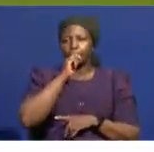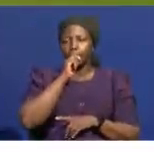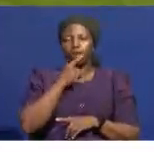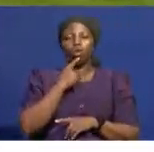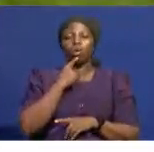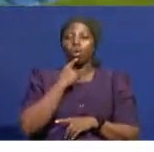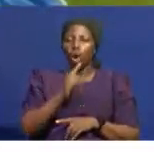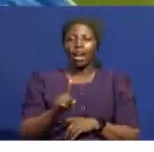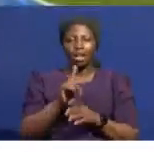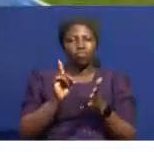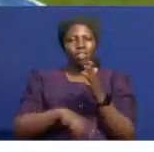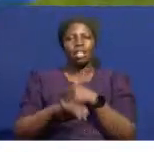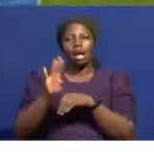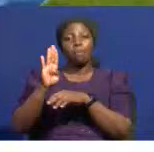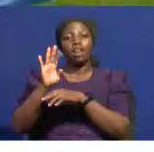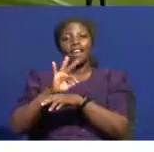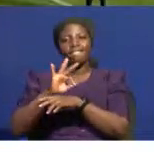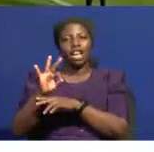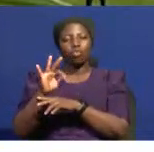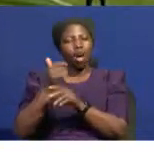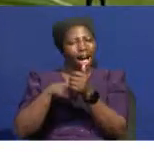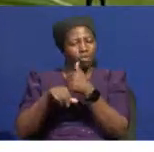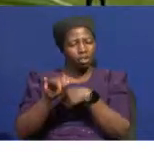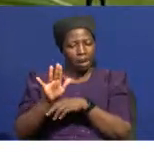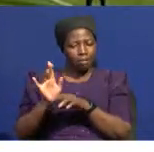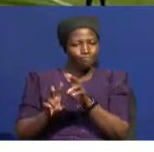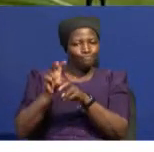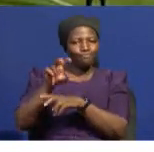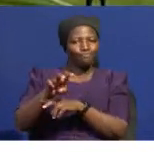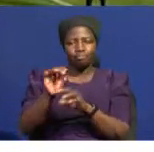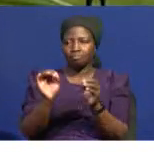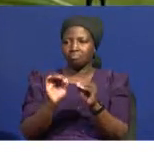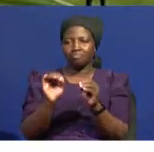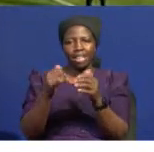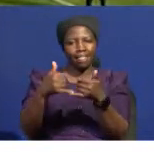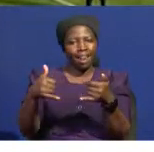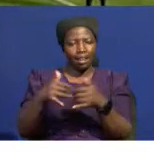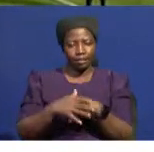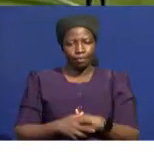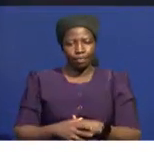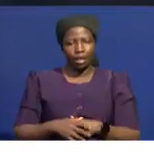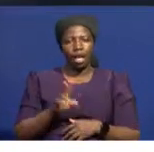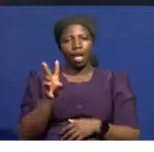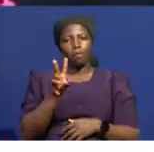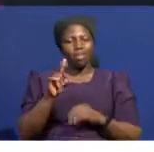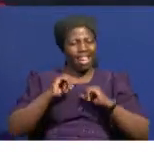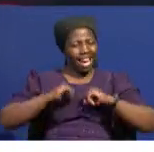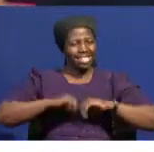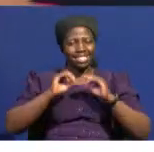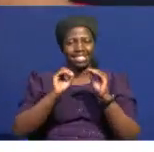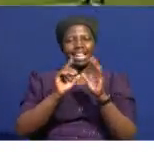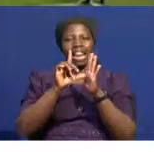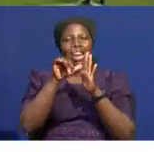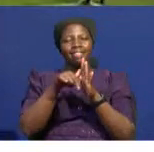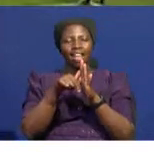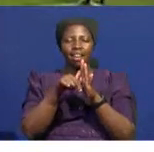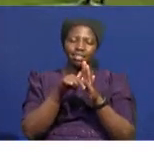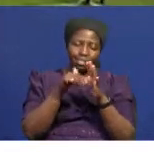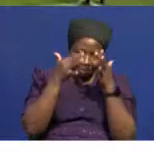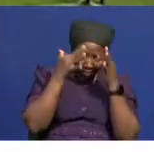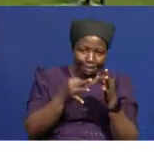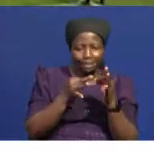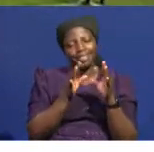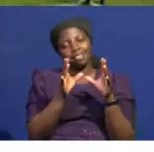forward's effort had not crossed the line. The two teams failed to breach each other and the match went straight to a penalty shootout,